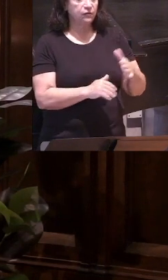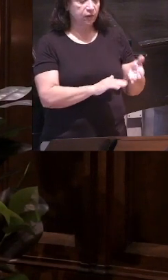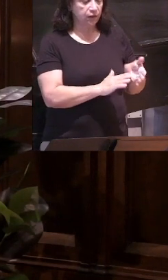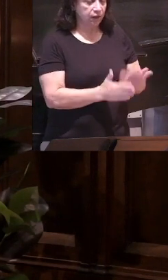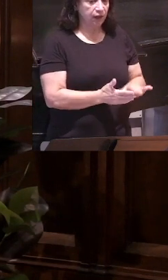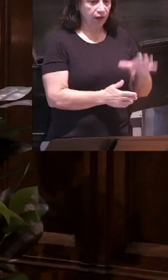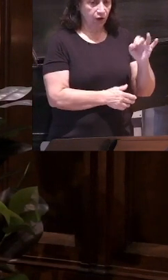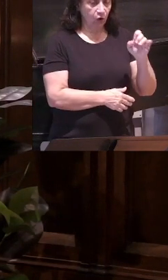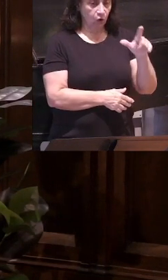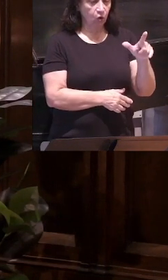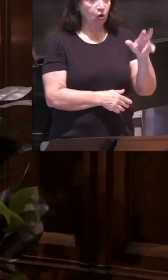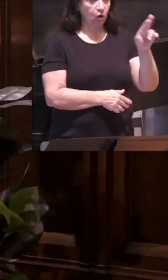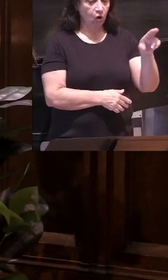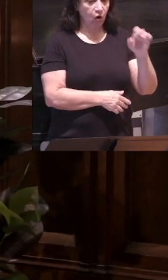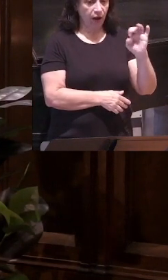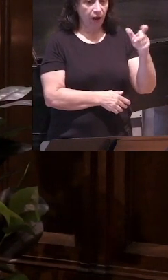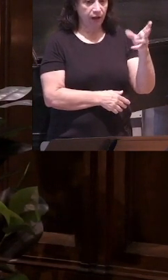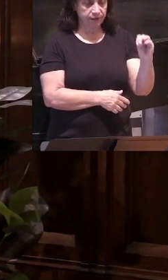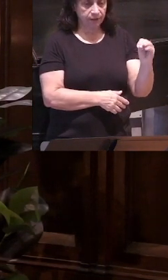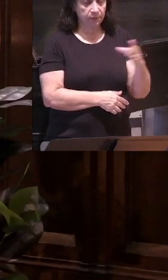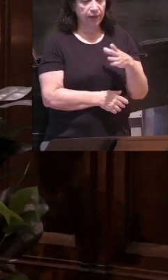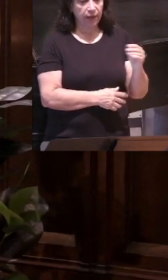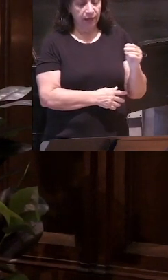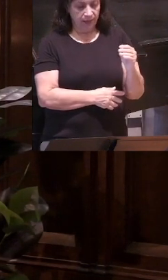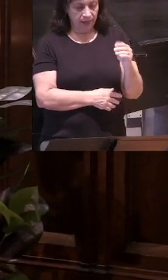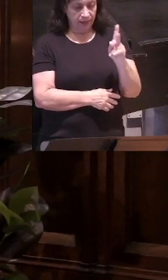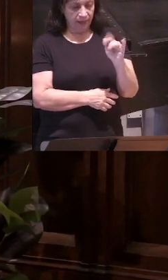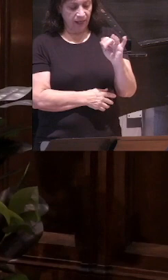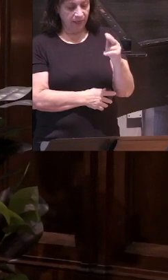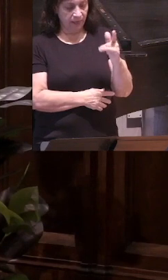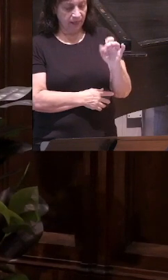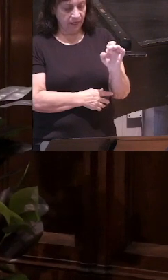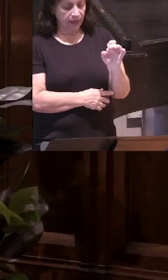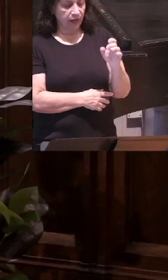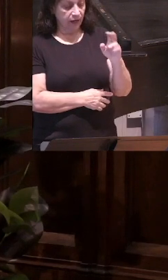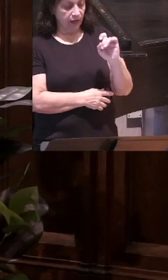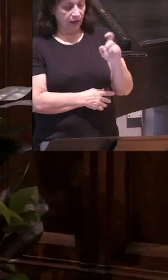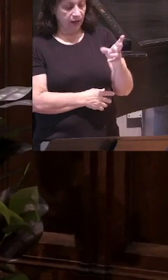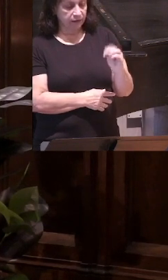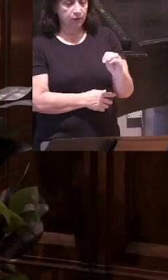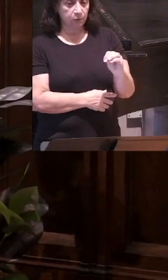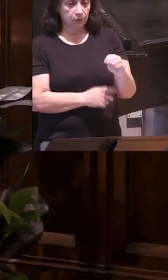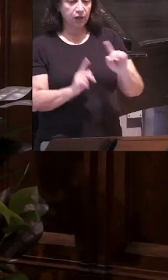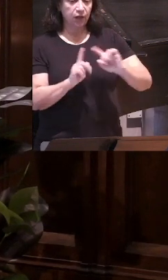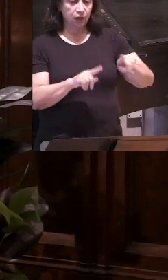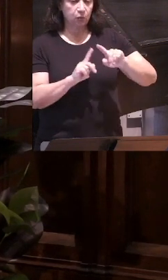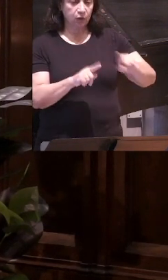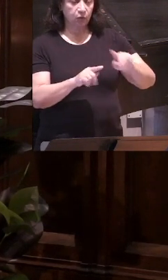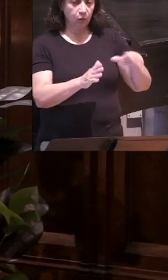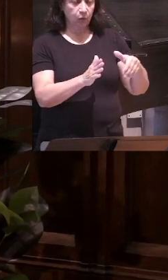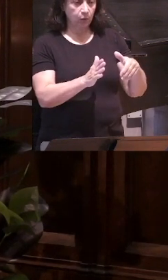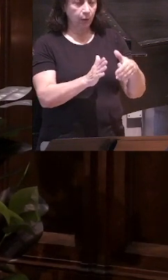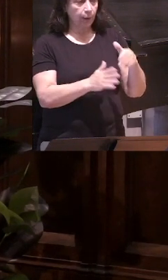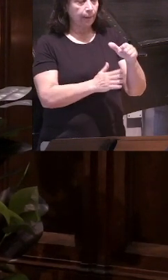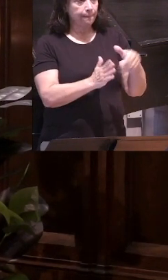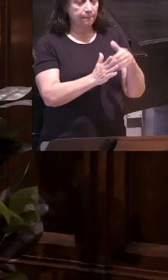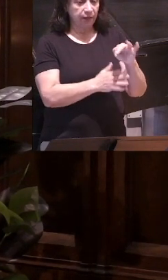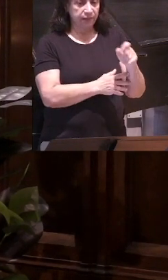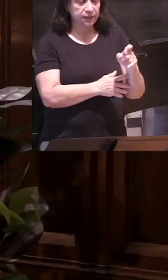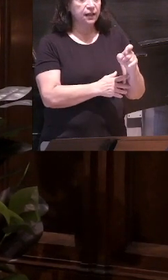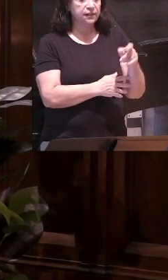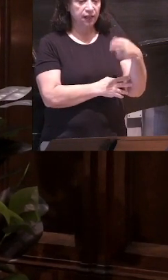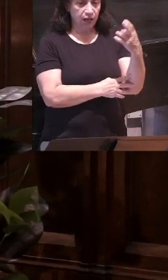Earl R. Exum and Kathleen Exum. He attended Middlesex High